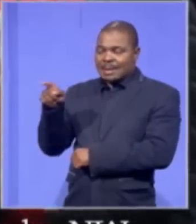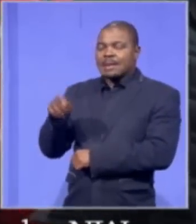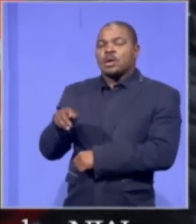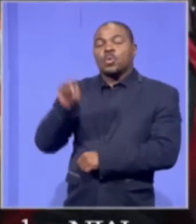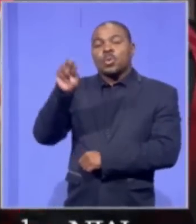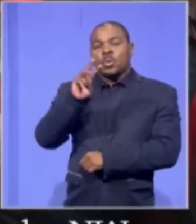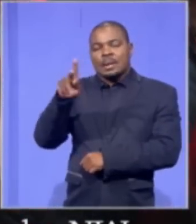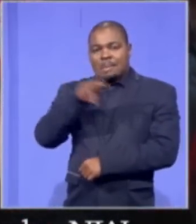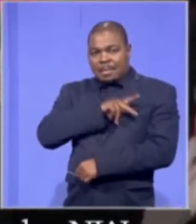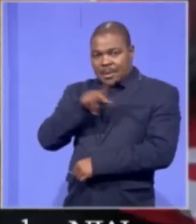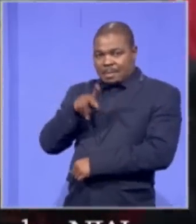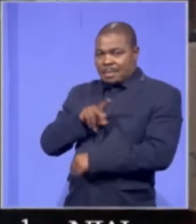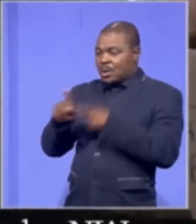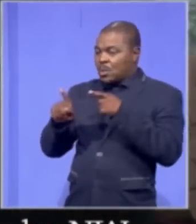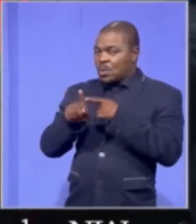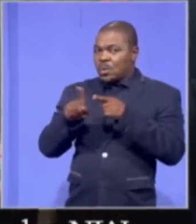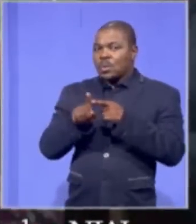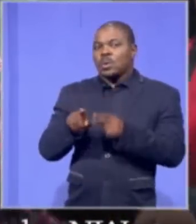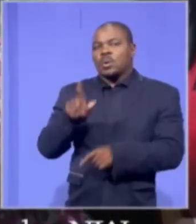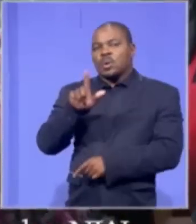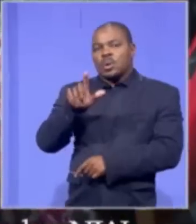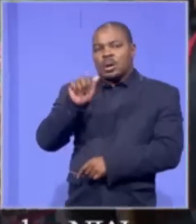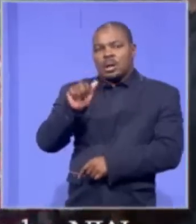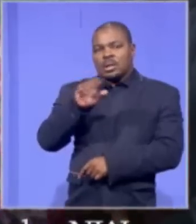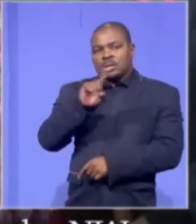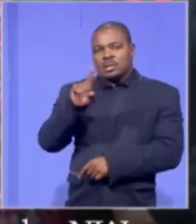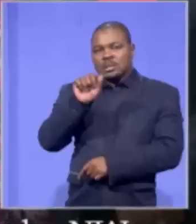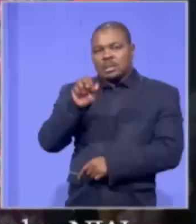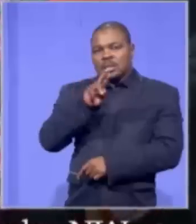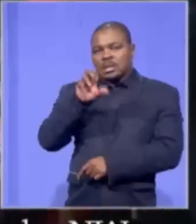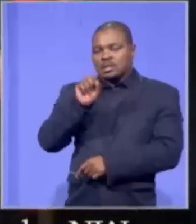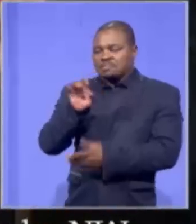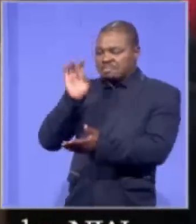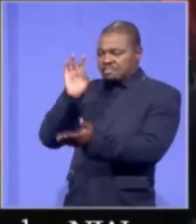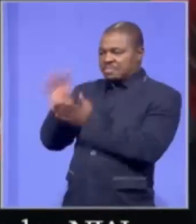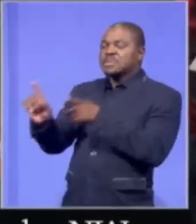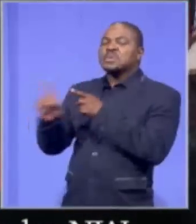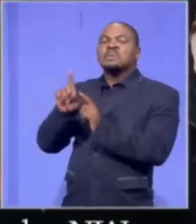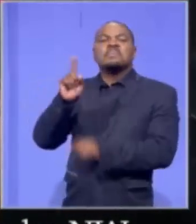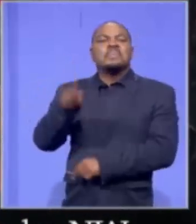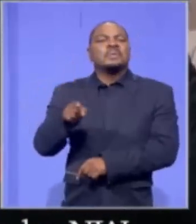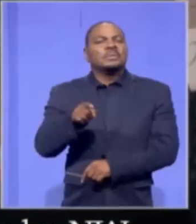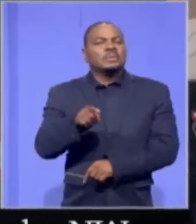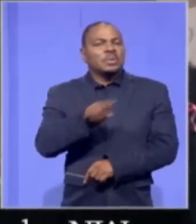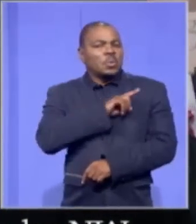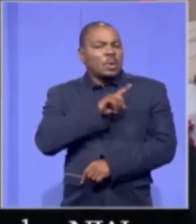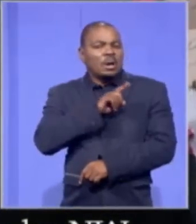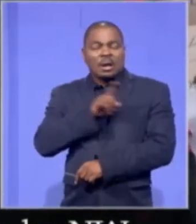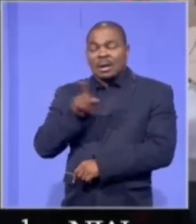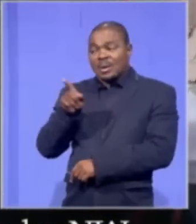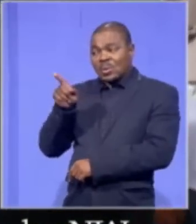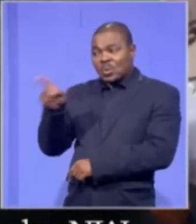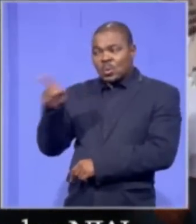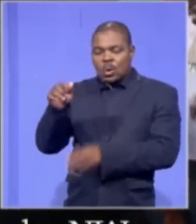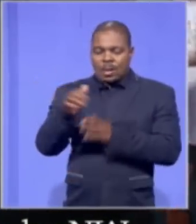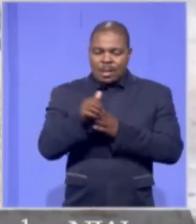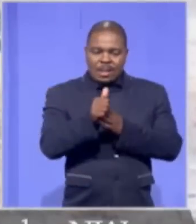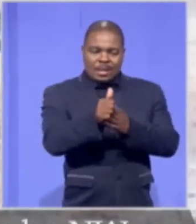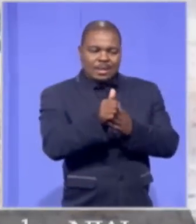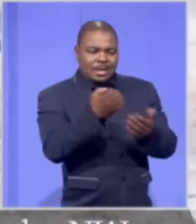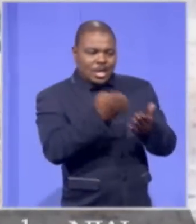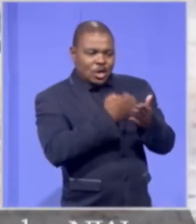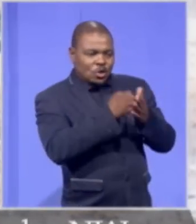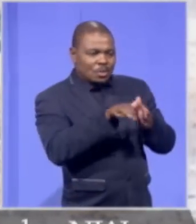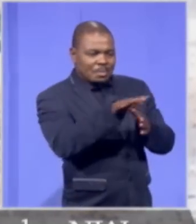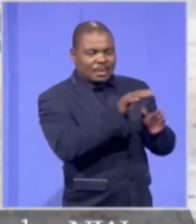North West Lazarus Arake Lenkopane ka ge ba re o palelwa ke go eta pele kgoro yeo e swerego mothopo wa ikonomi